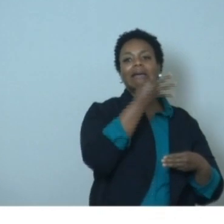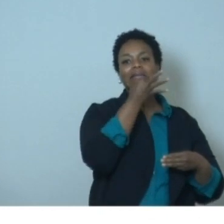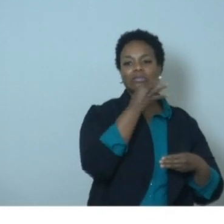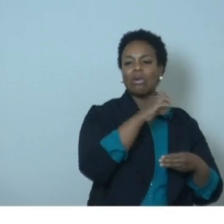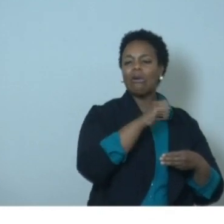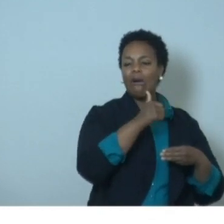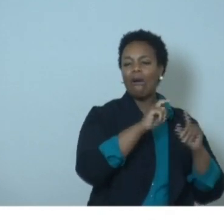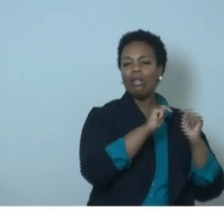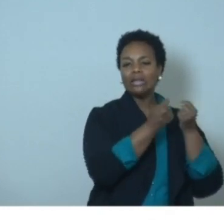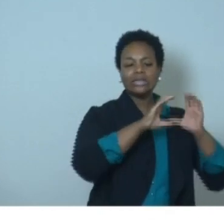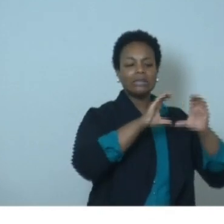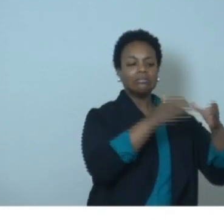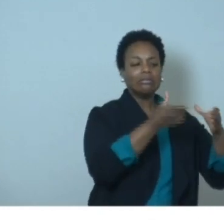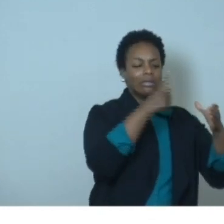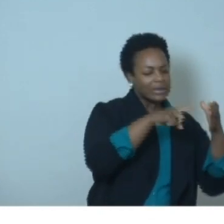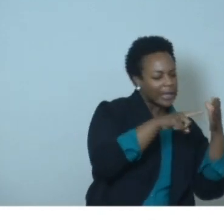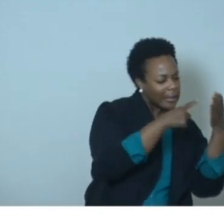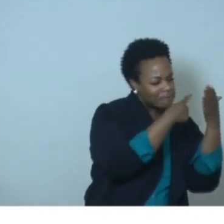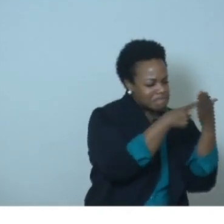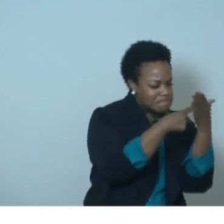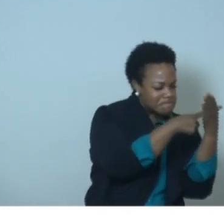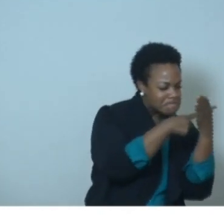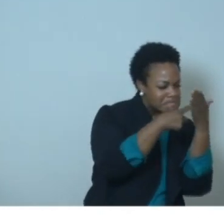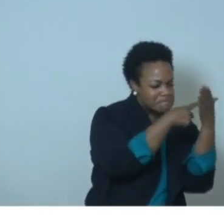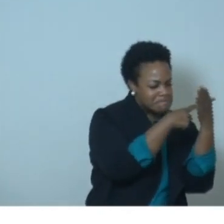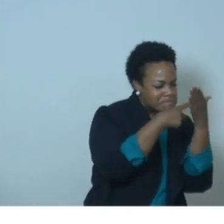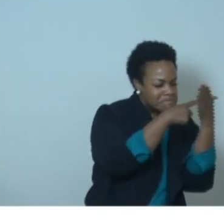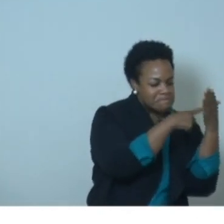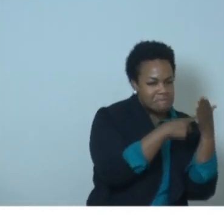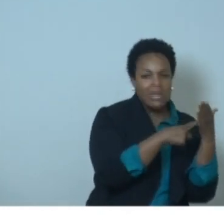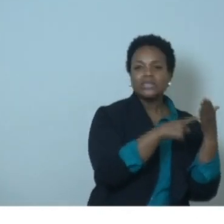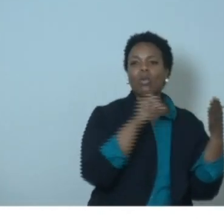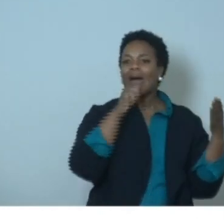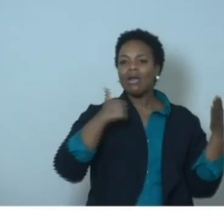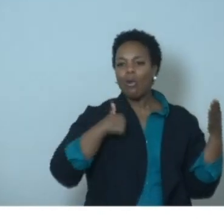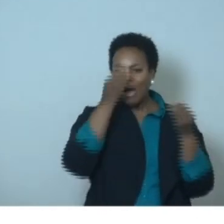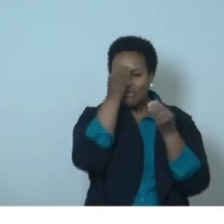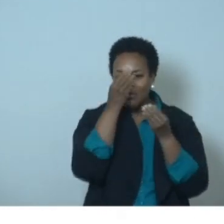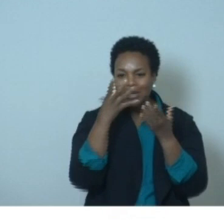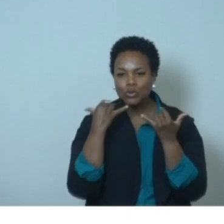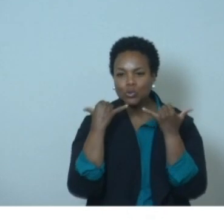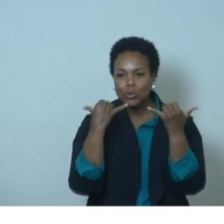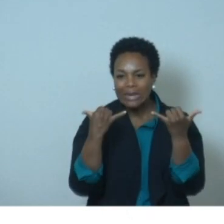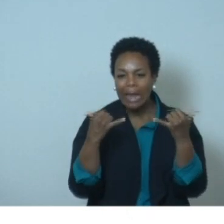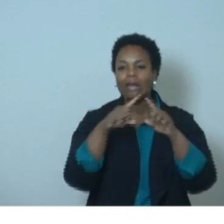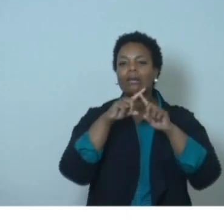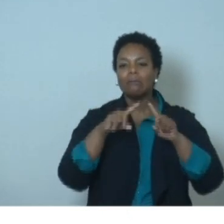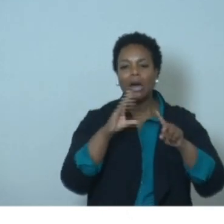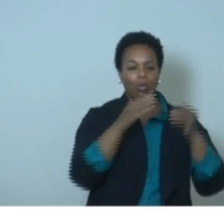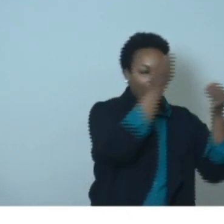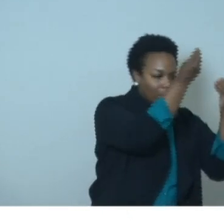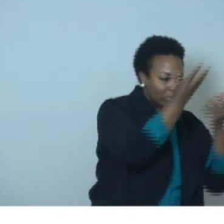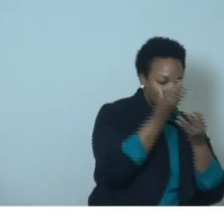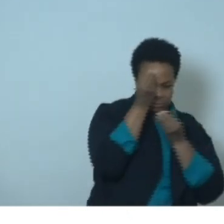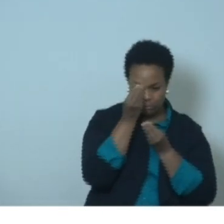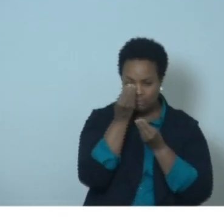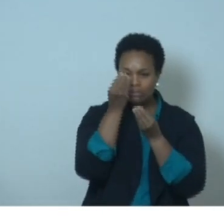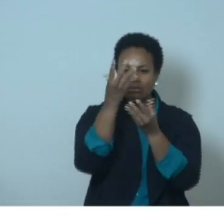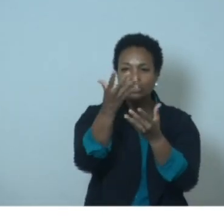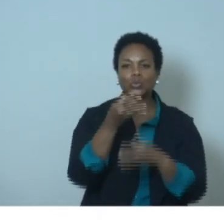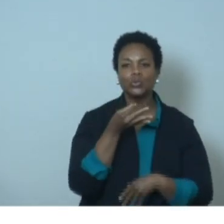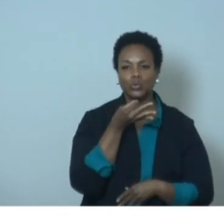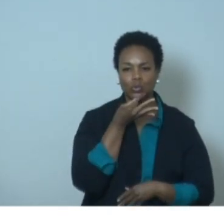this right now, so I don't have the data for you today, but we will be making some changes that'll bring some positive news and more